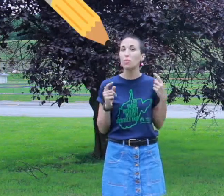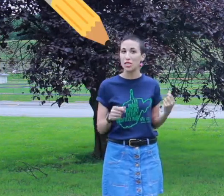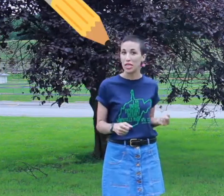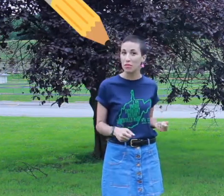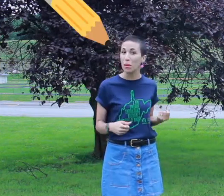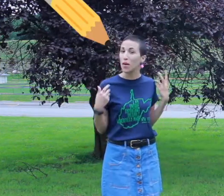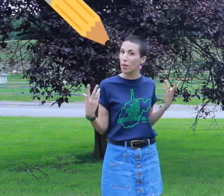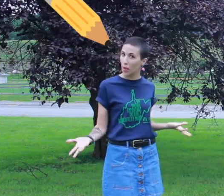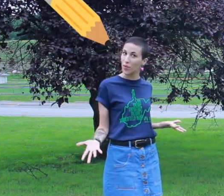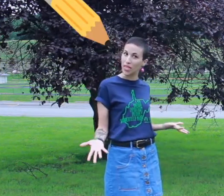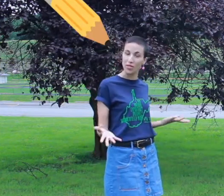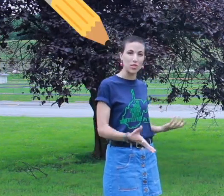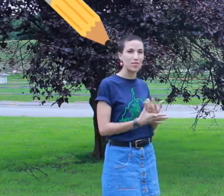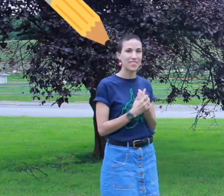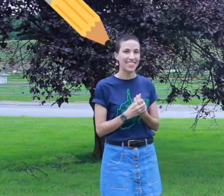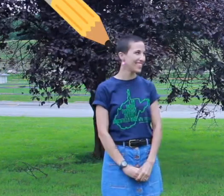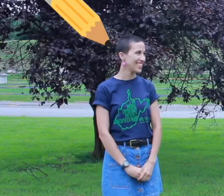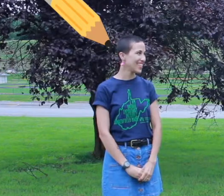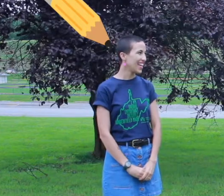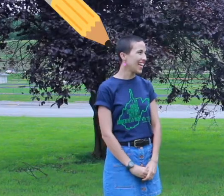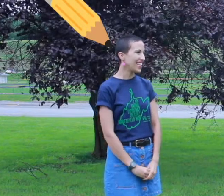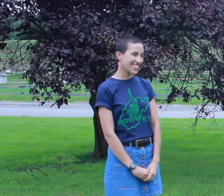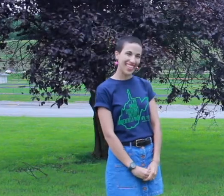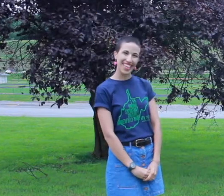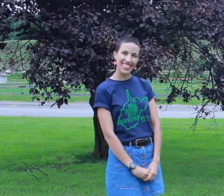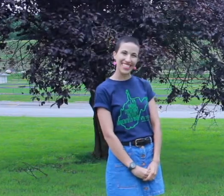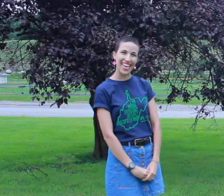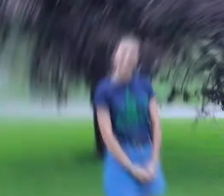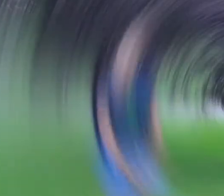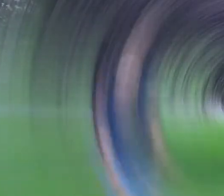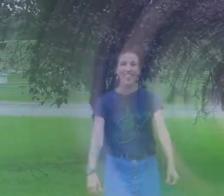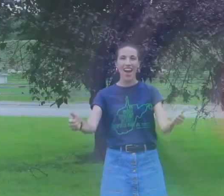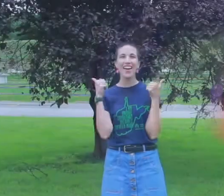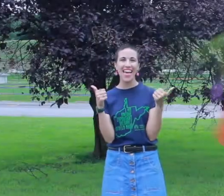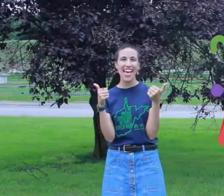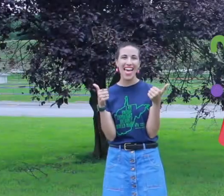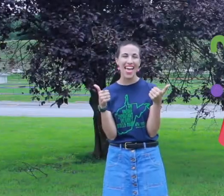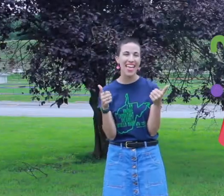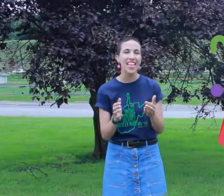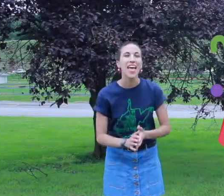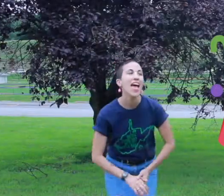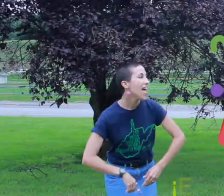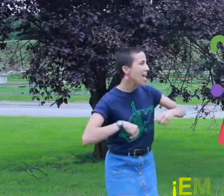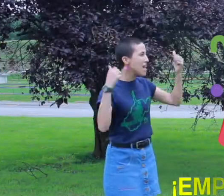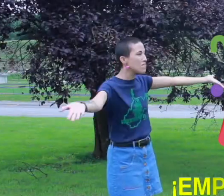de Acción Positiva para Parulitos! Let's get started!